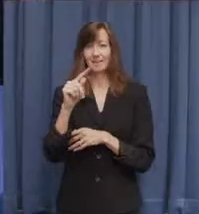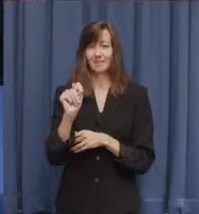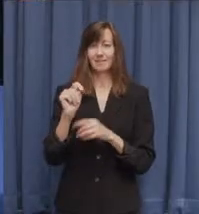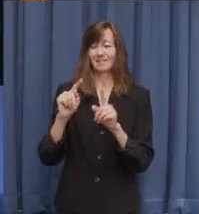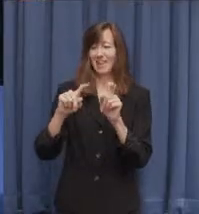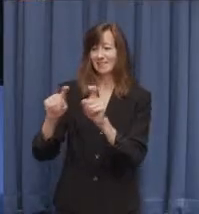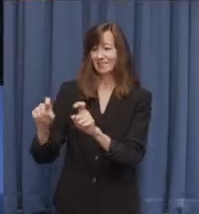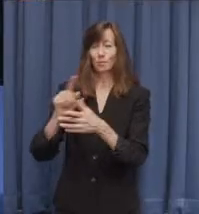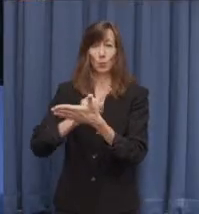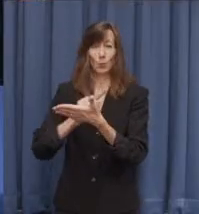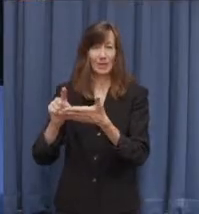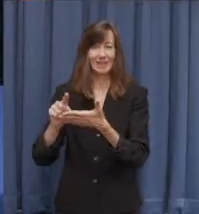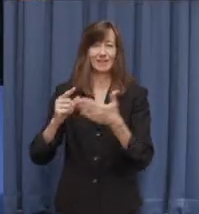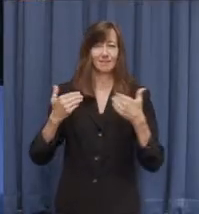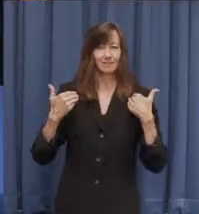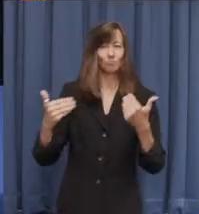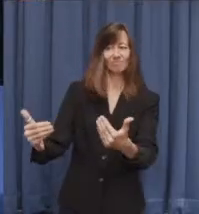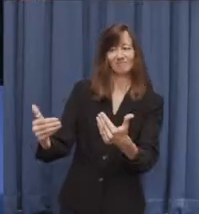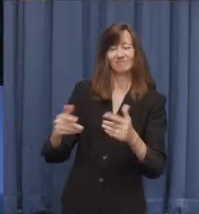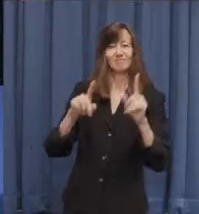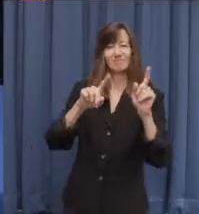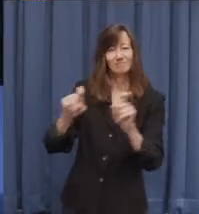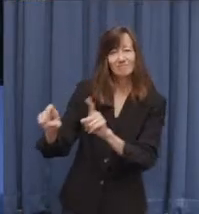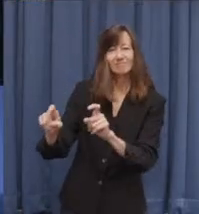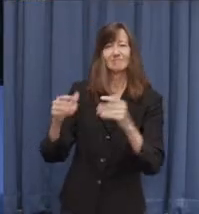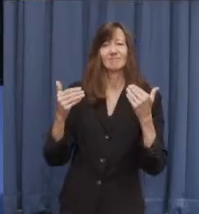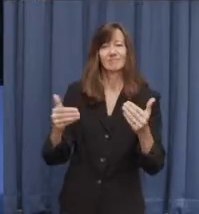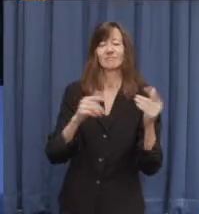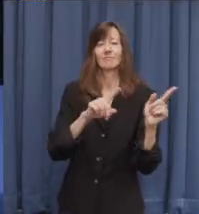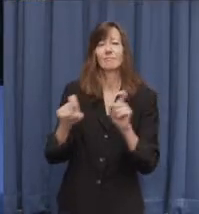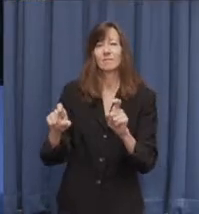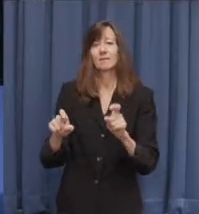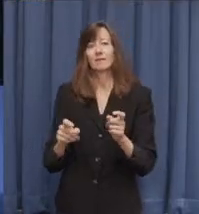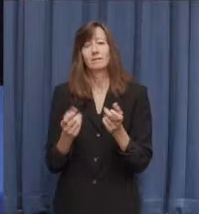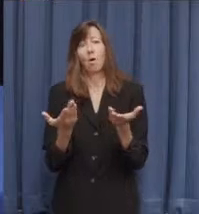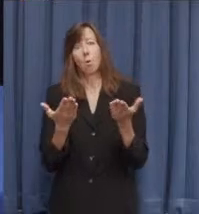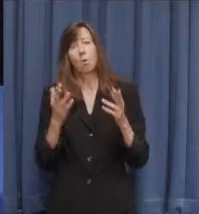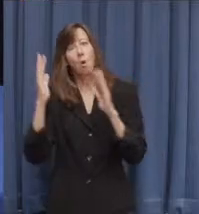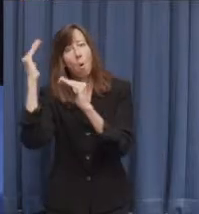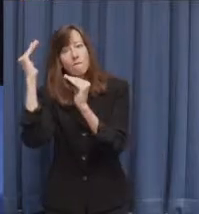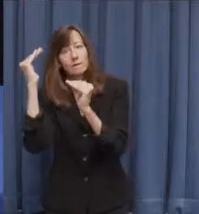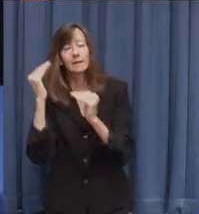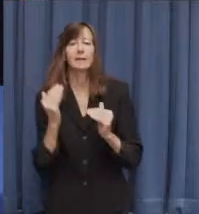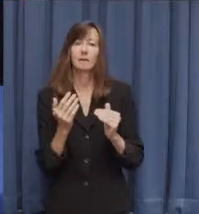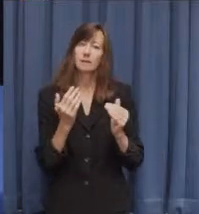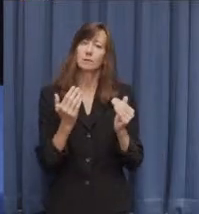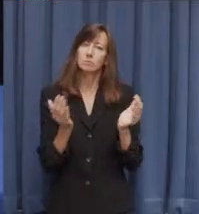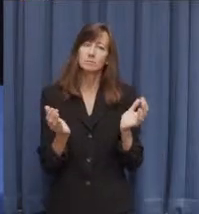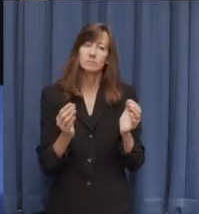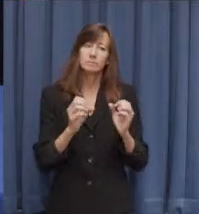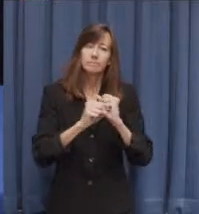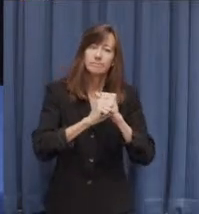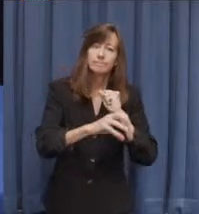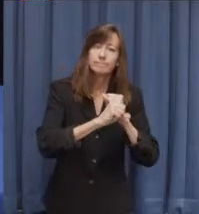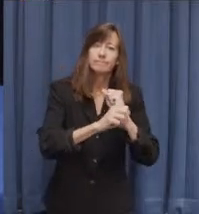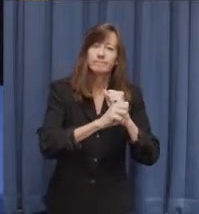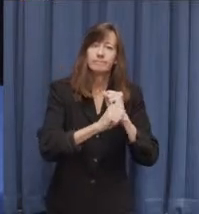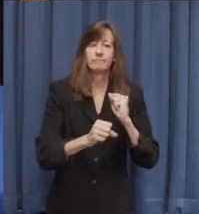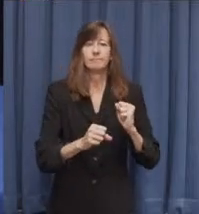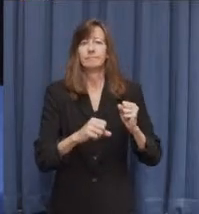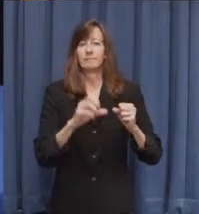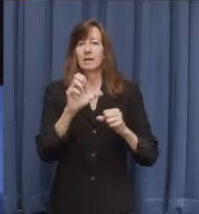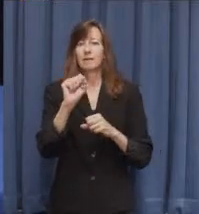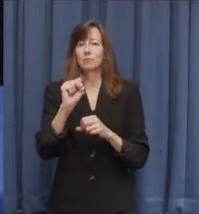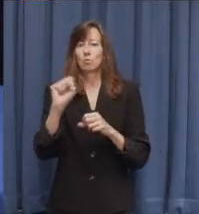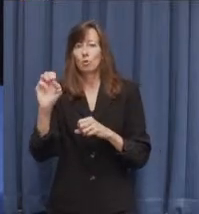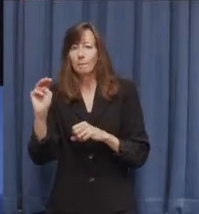it among your friends and family on social media. Hopefully you're not seeing too many people in person, but if you are, to spread the word that way as well. But